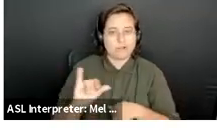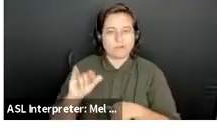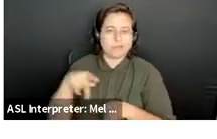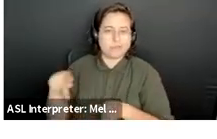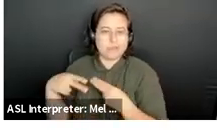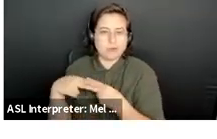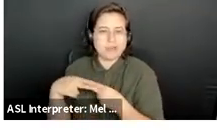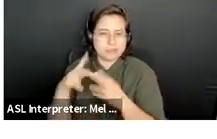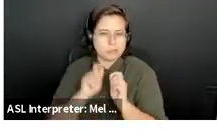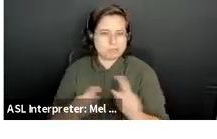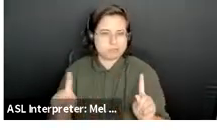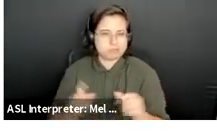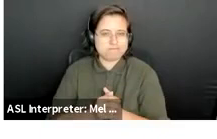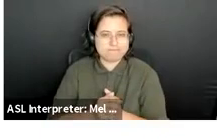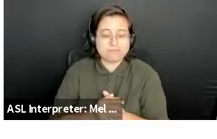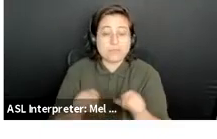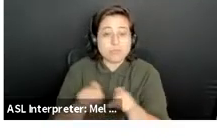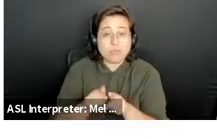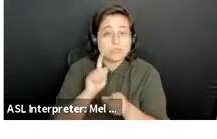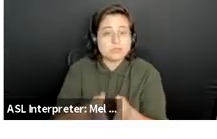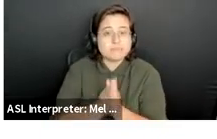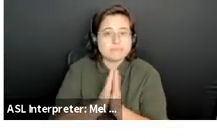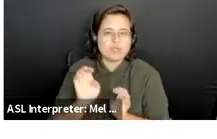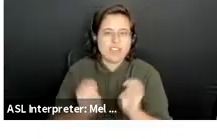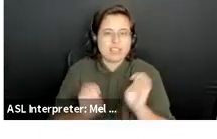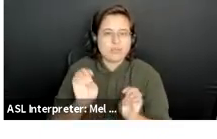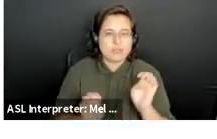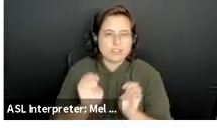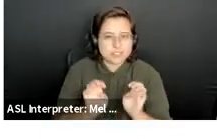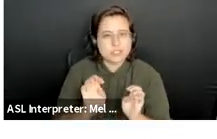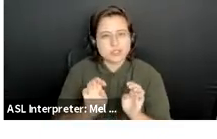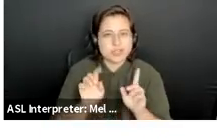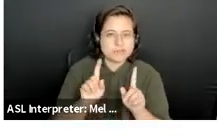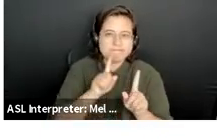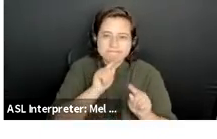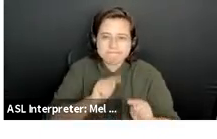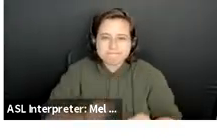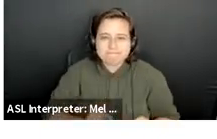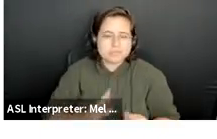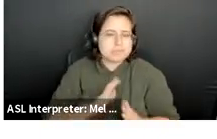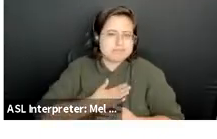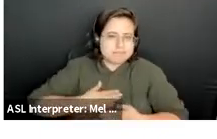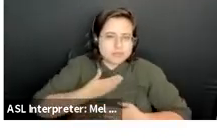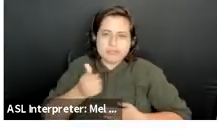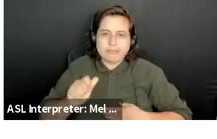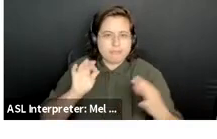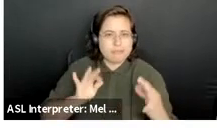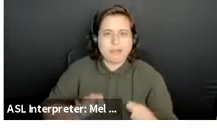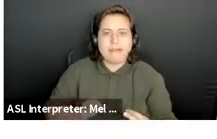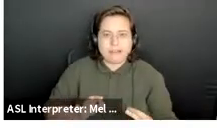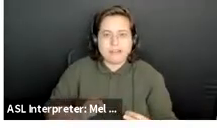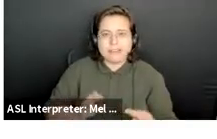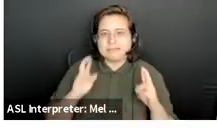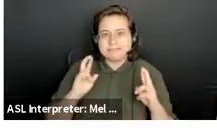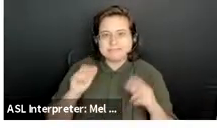today. You will also receive a request to complete an evaluation of this webinar, and we really appreciate any feedback you can offer. We hope that